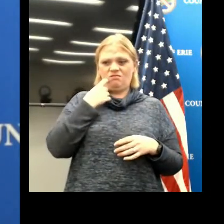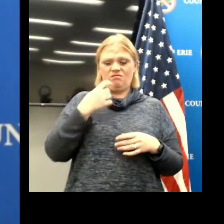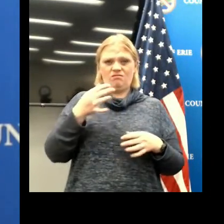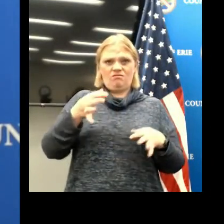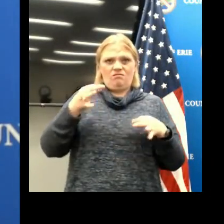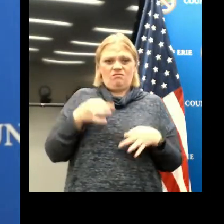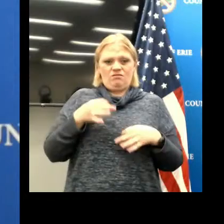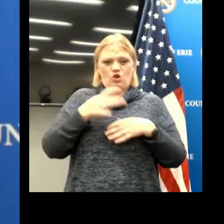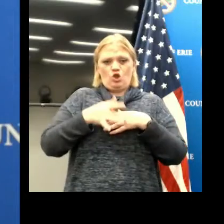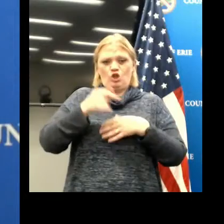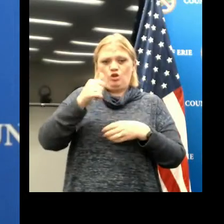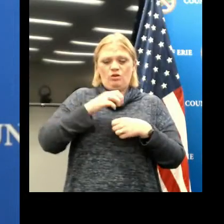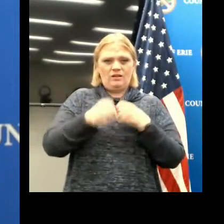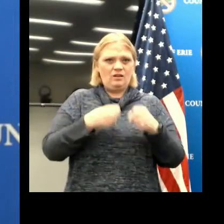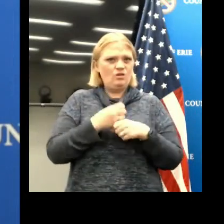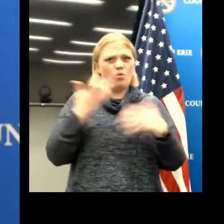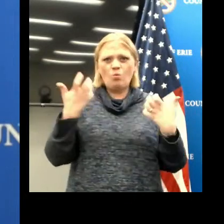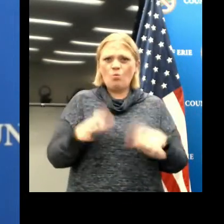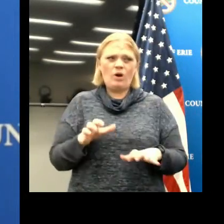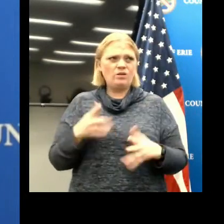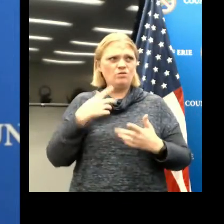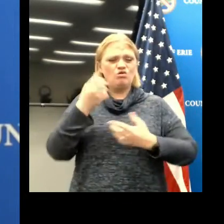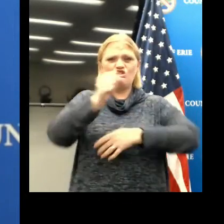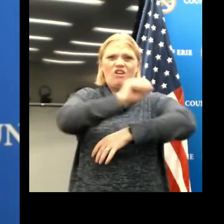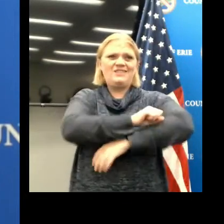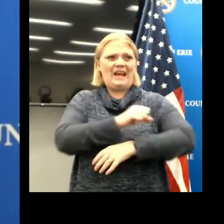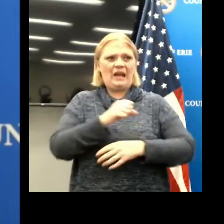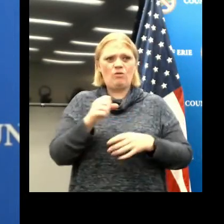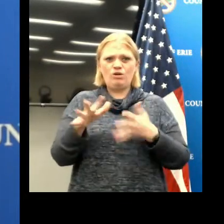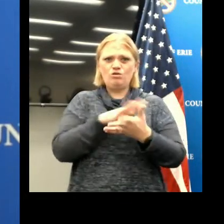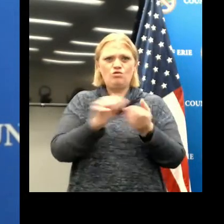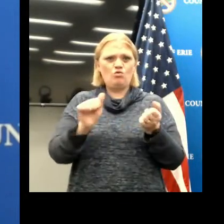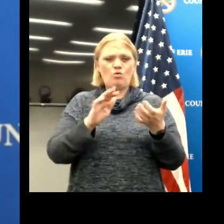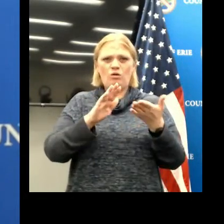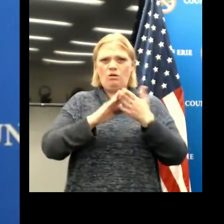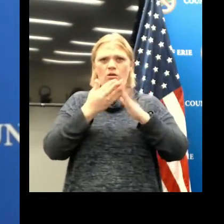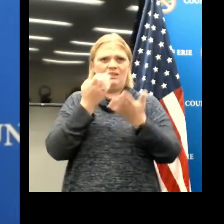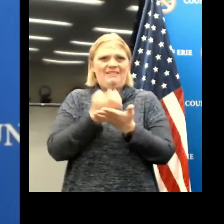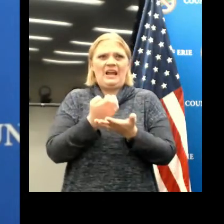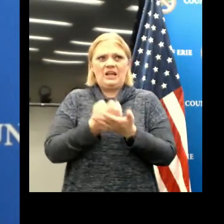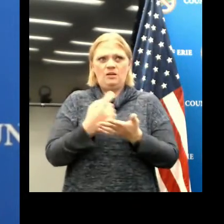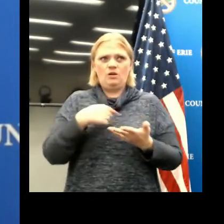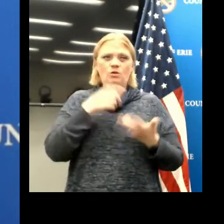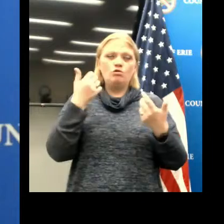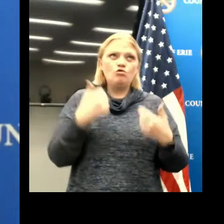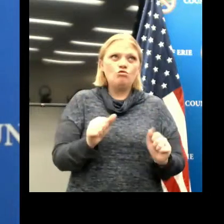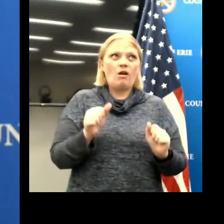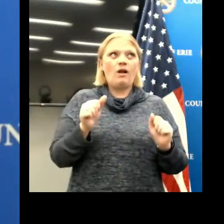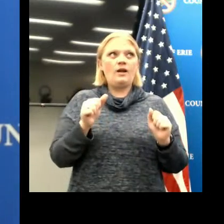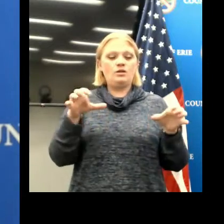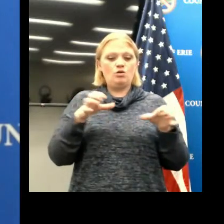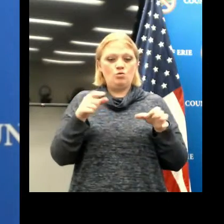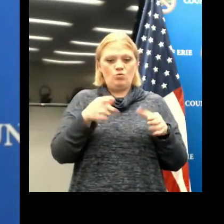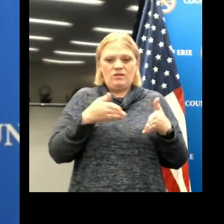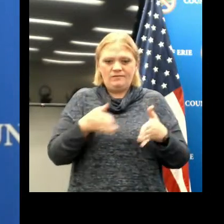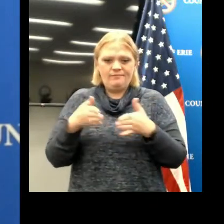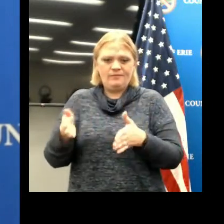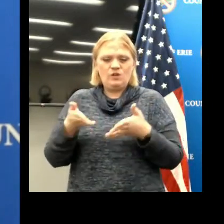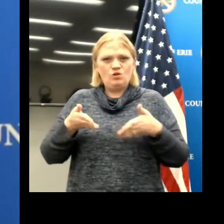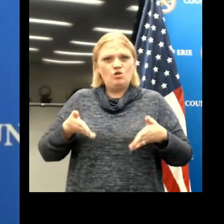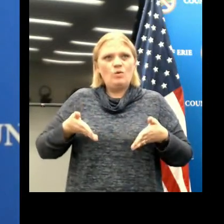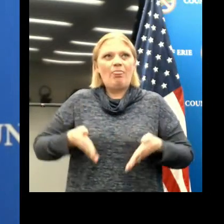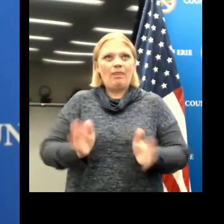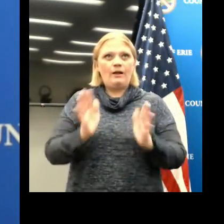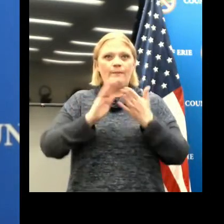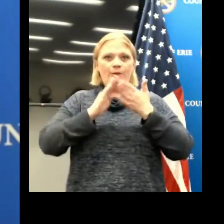shut down the whole community and further destroy the economy. That's why we're trying to do this in a method that allows our community to get through it